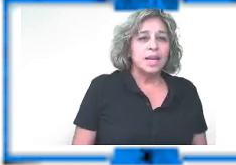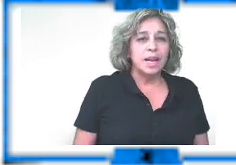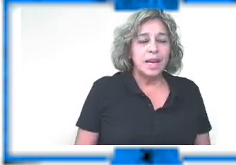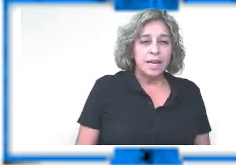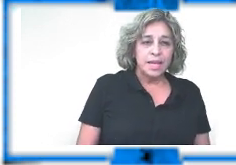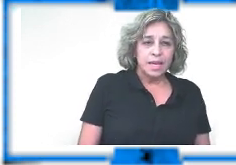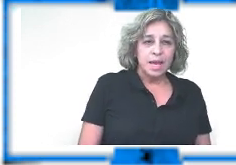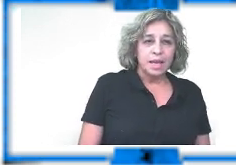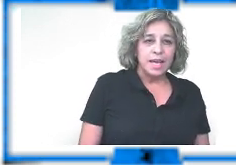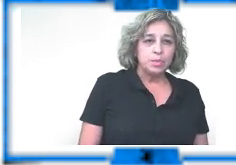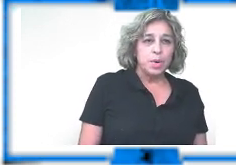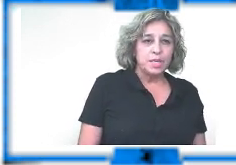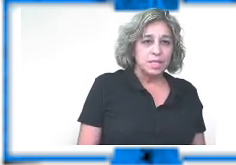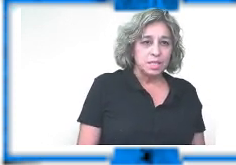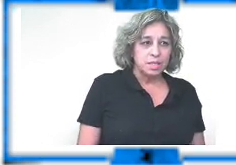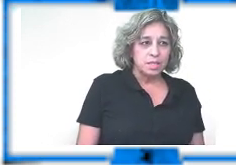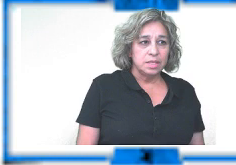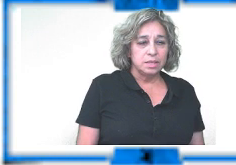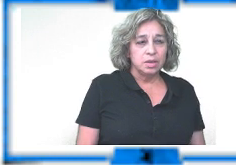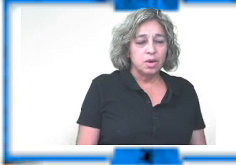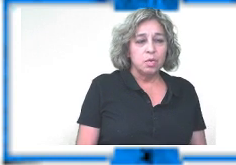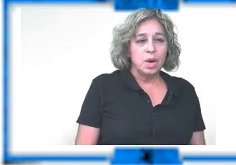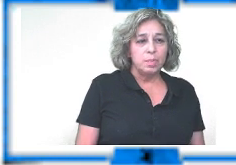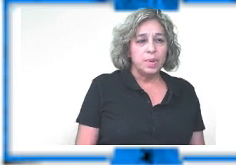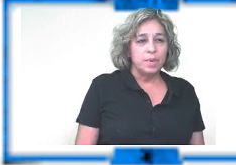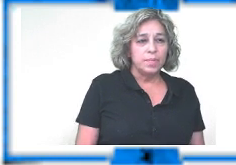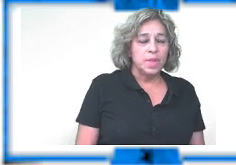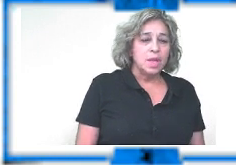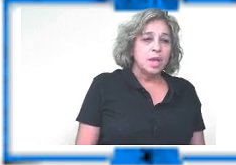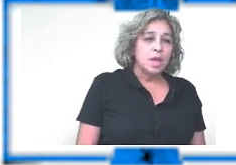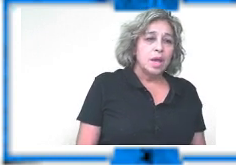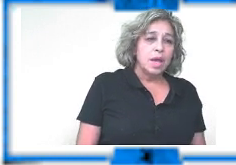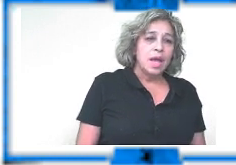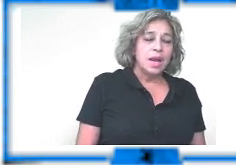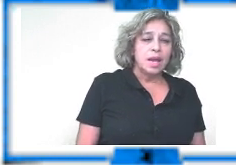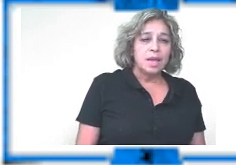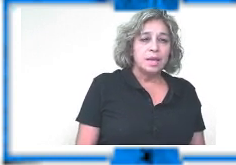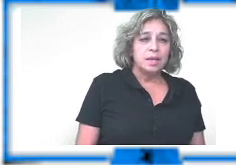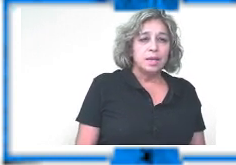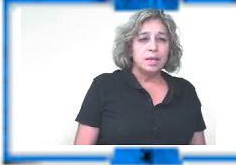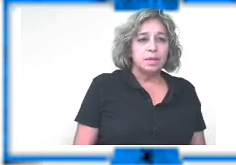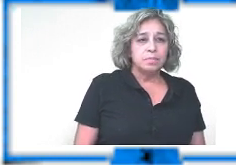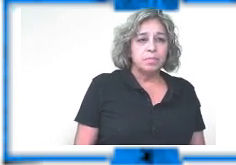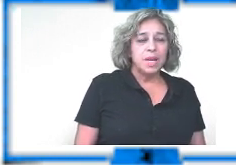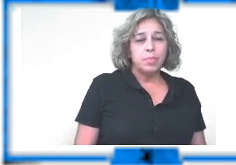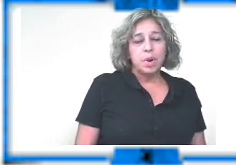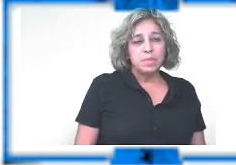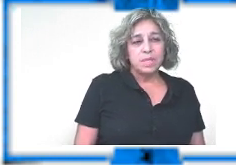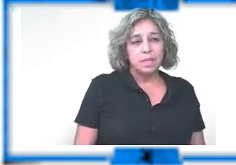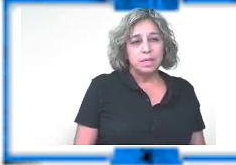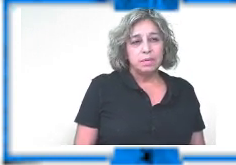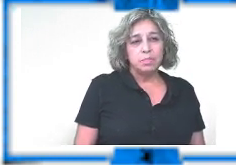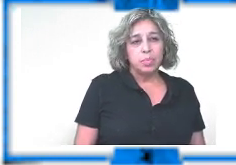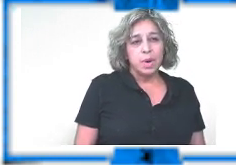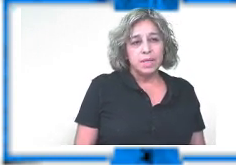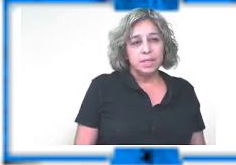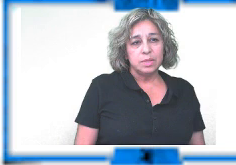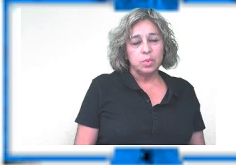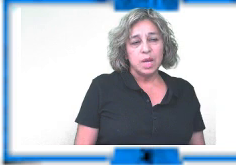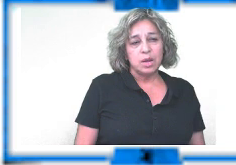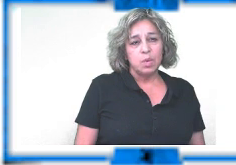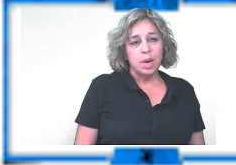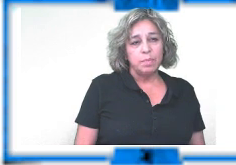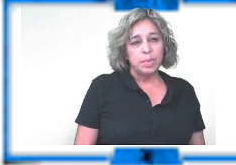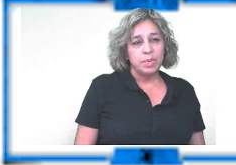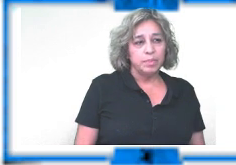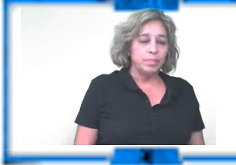not letting gas prices go up. And I made a promise that prices would